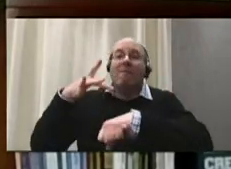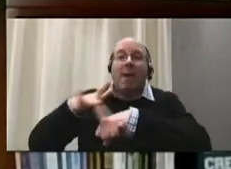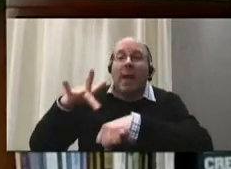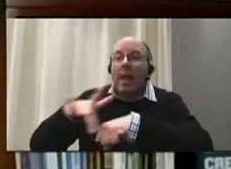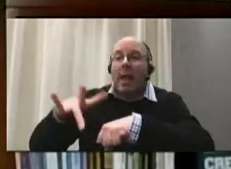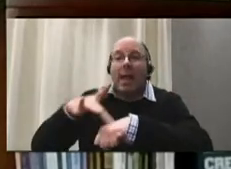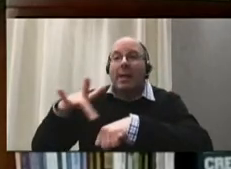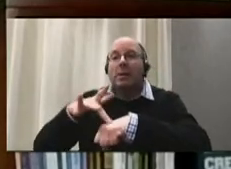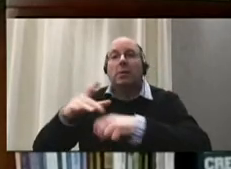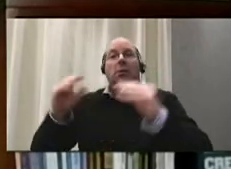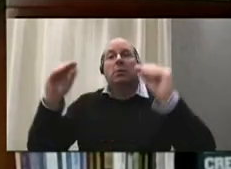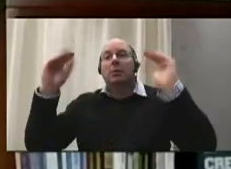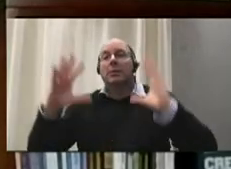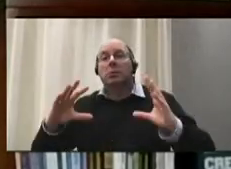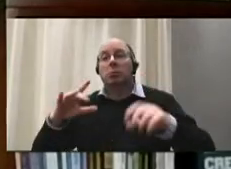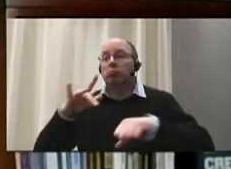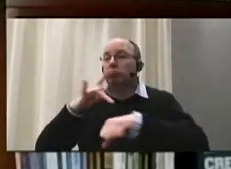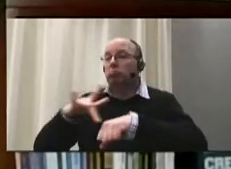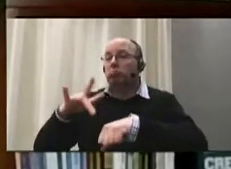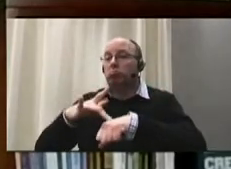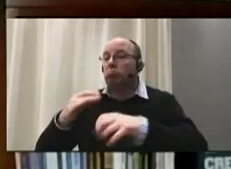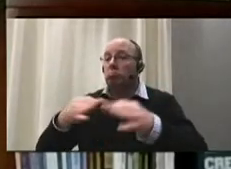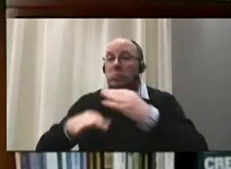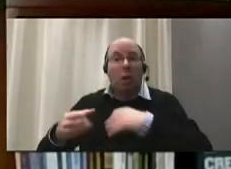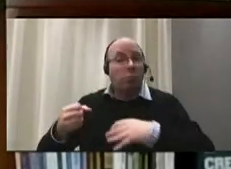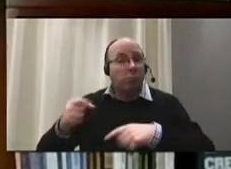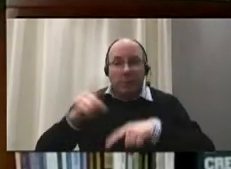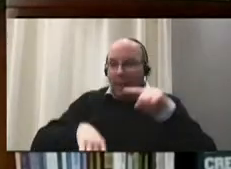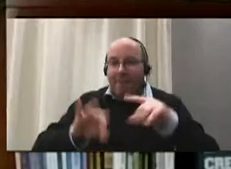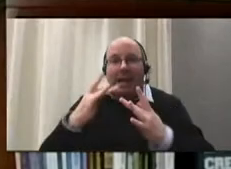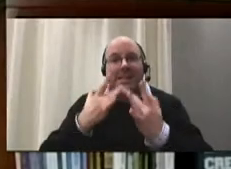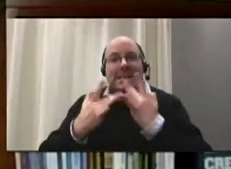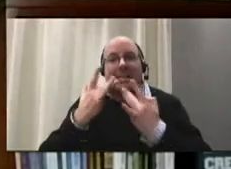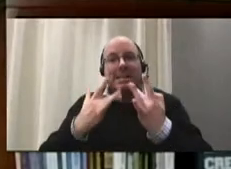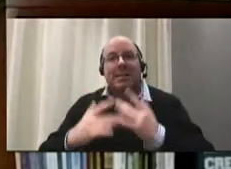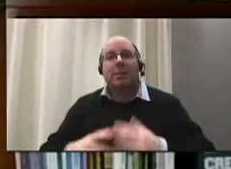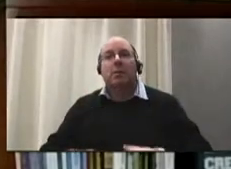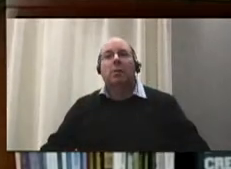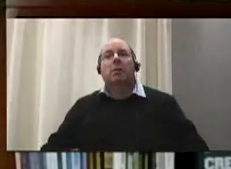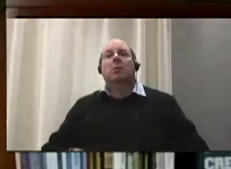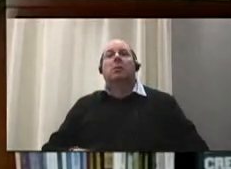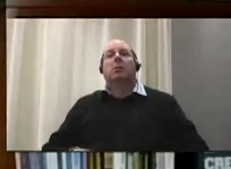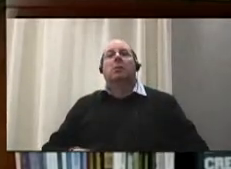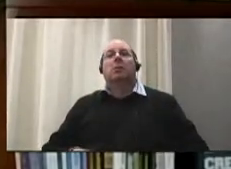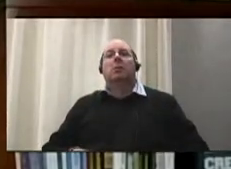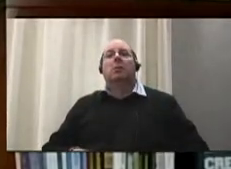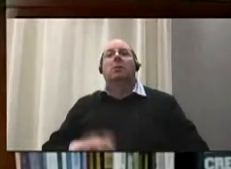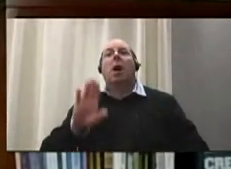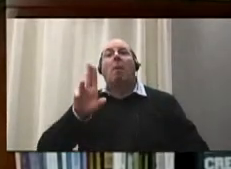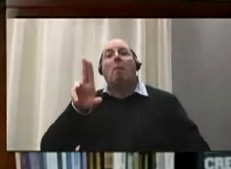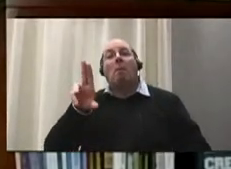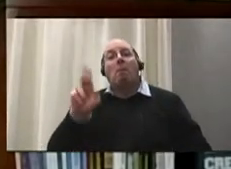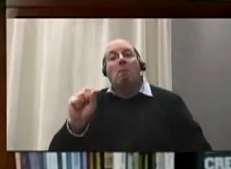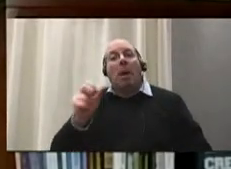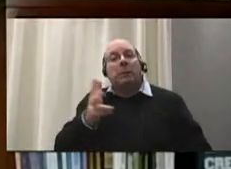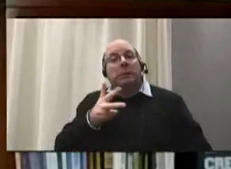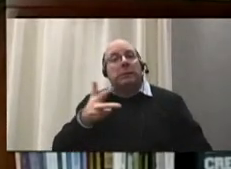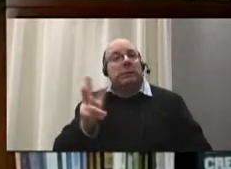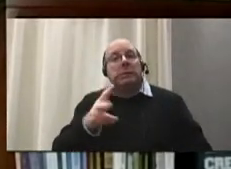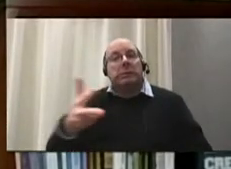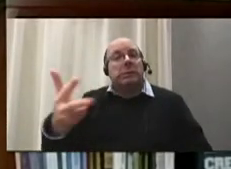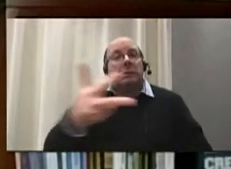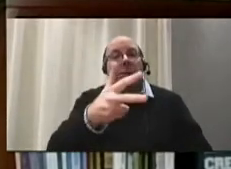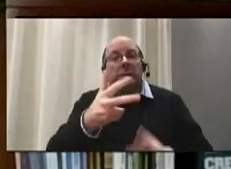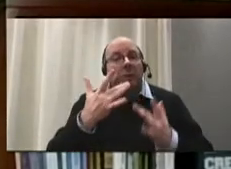not having a sub, the underserved bus routes that we've been unable to provide with staff shortages, and looking at